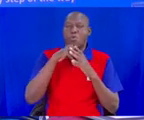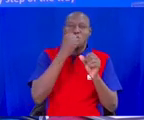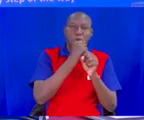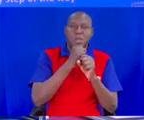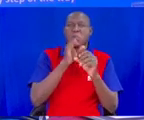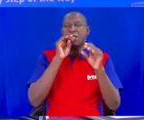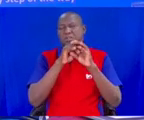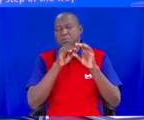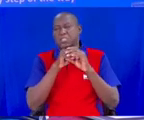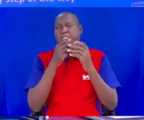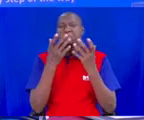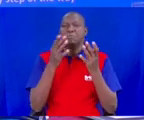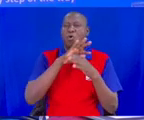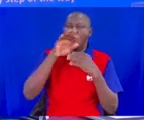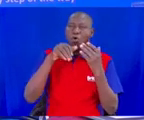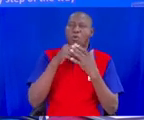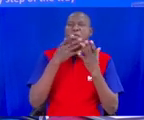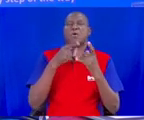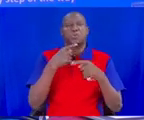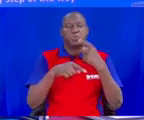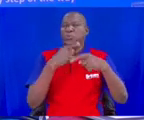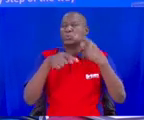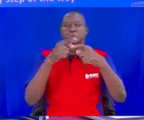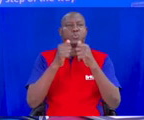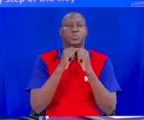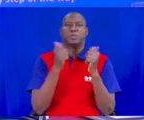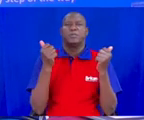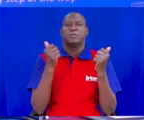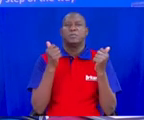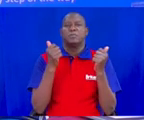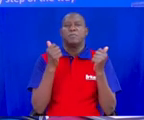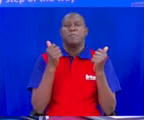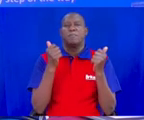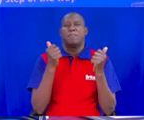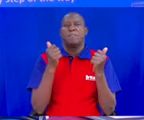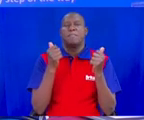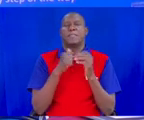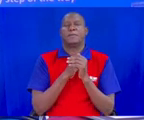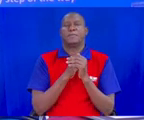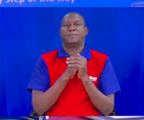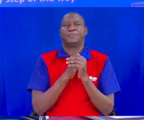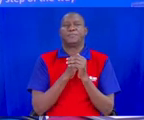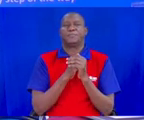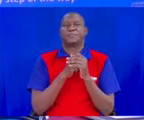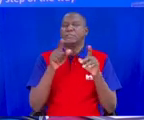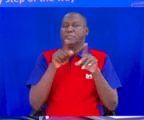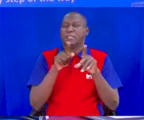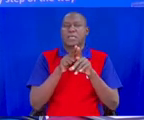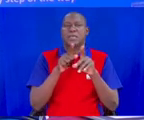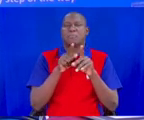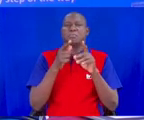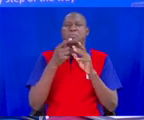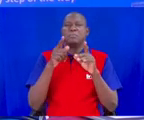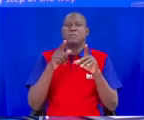the investments, all of that has continued unabated at the same pace. For